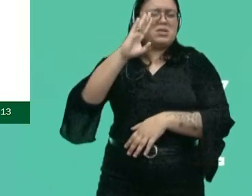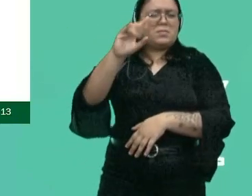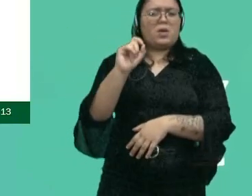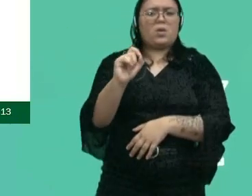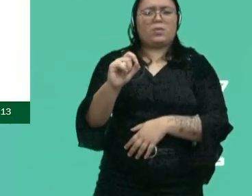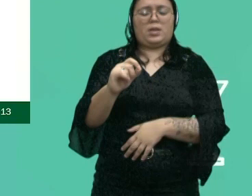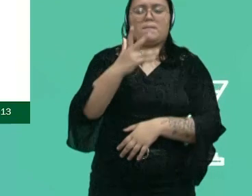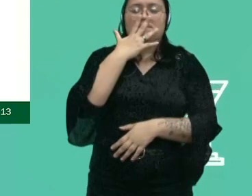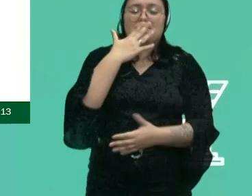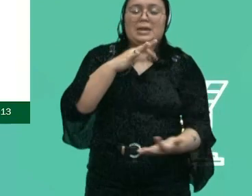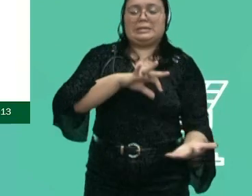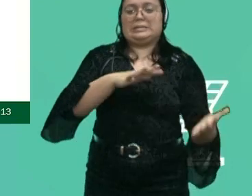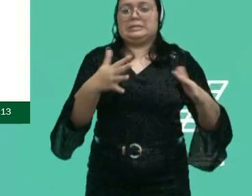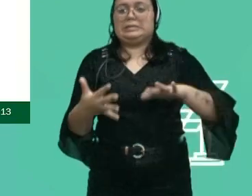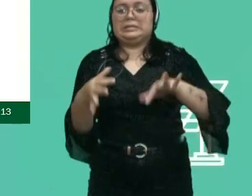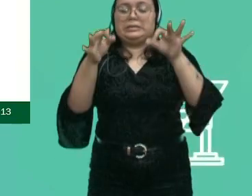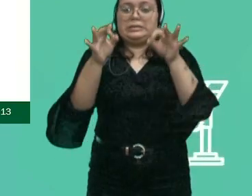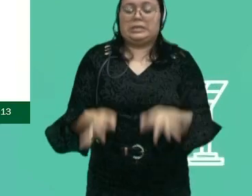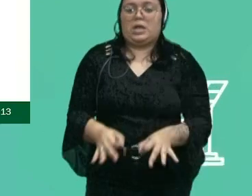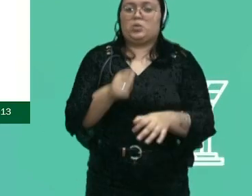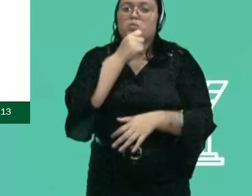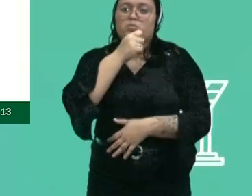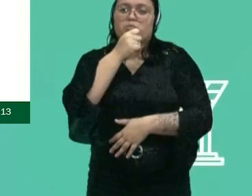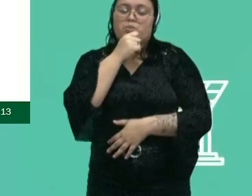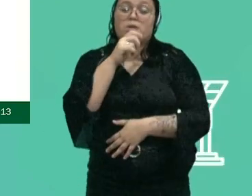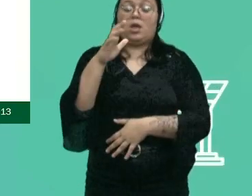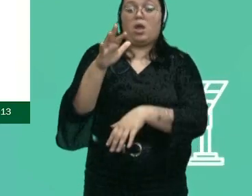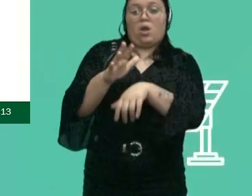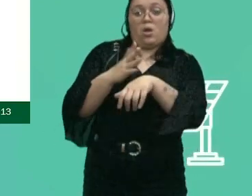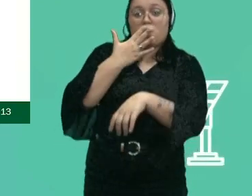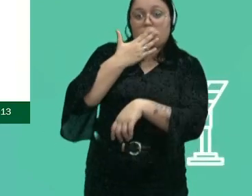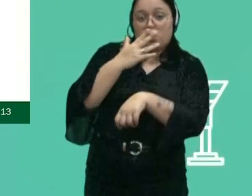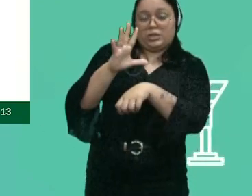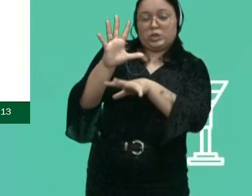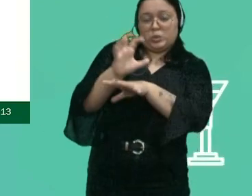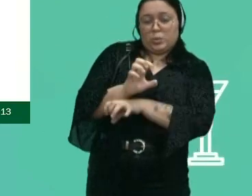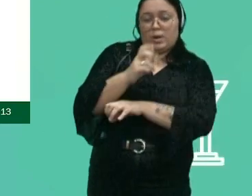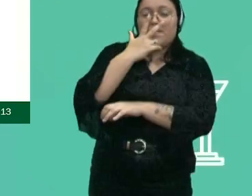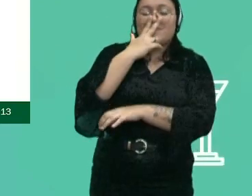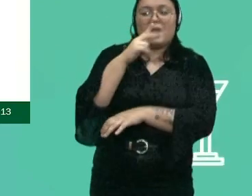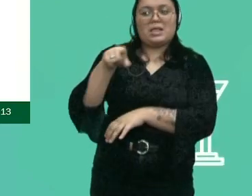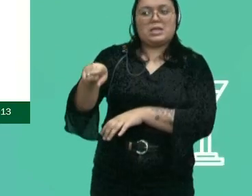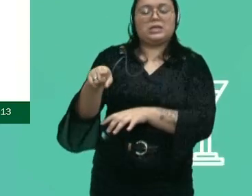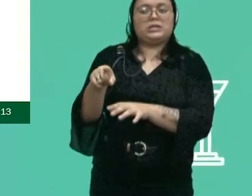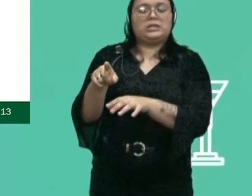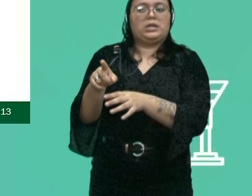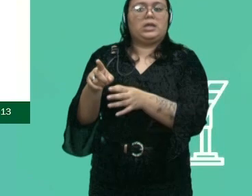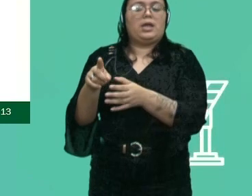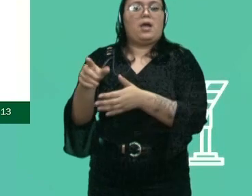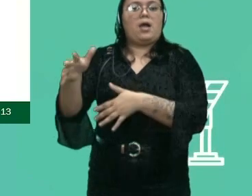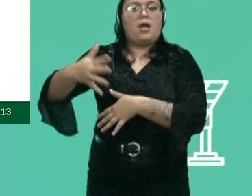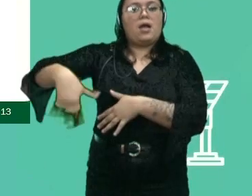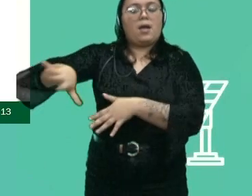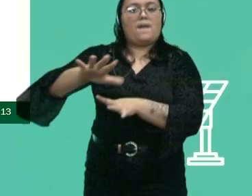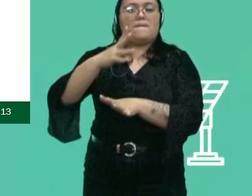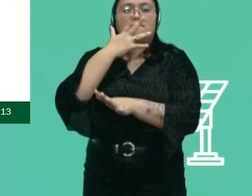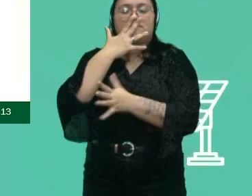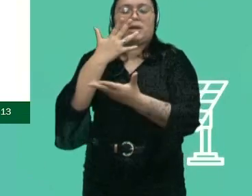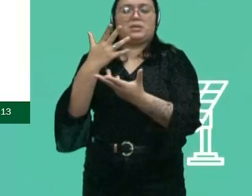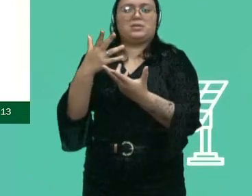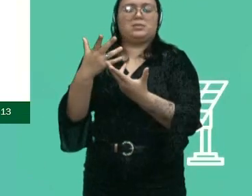dark represents the core scenarios, so across sectors, transportation, mostly heavy duty, biofuels, synthetic